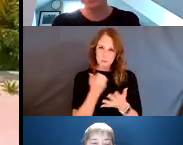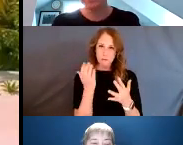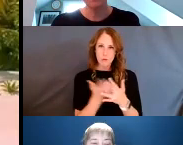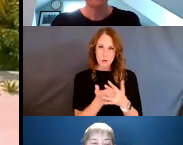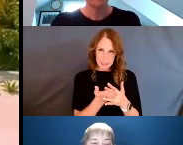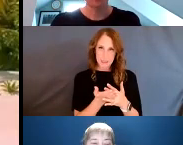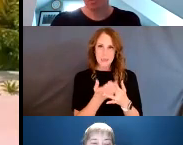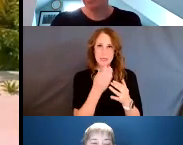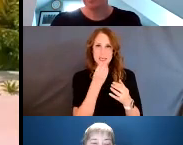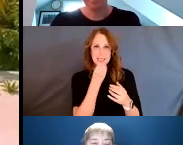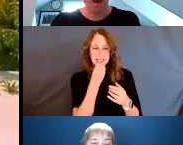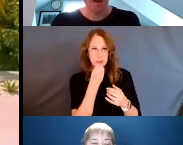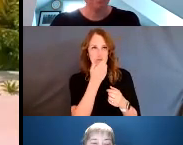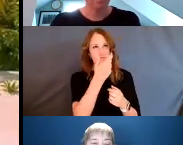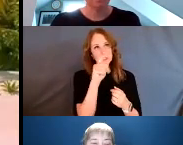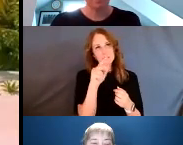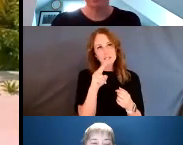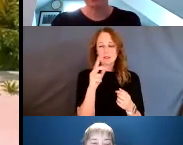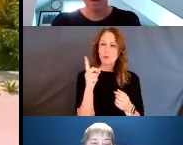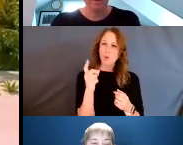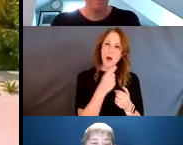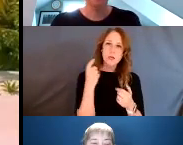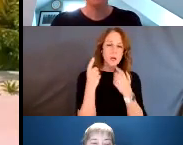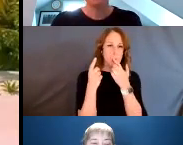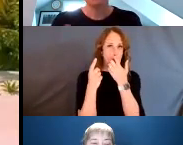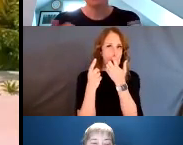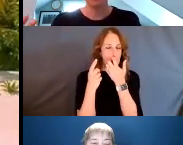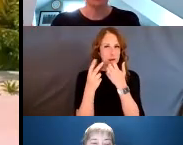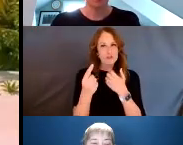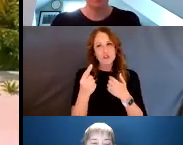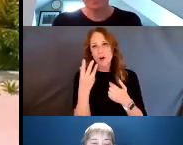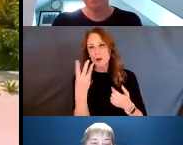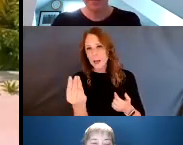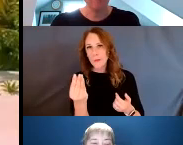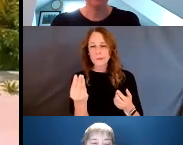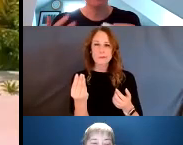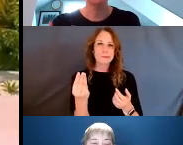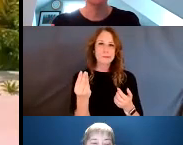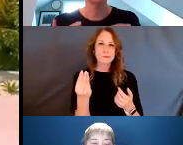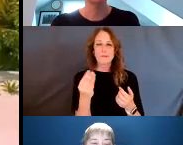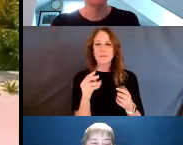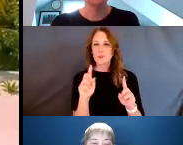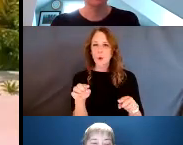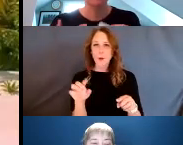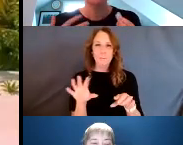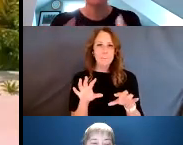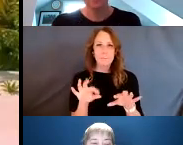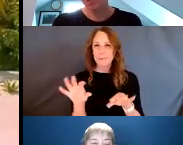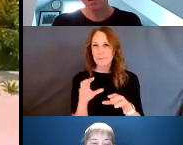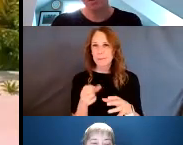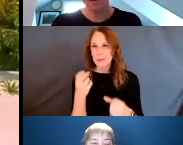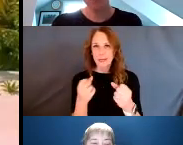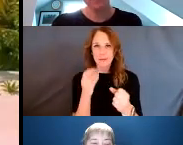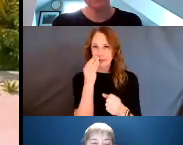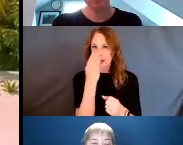watch TV, to walk around the block, to take their dog out, to go pick some flowers, whatever they want to do.